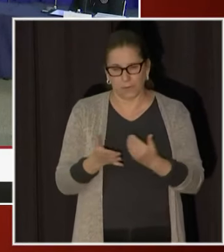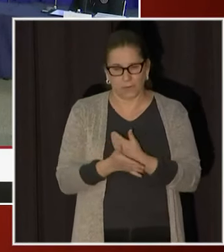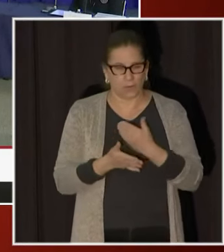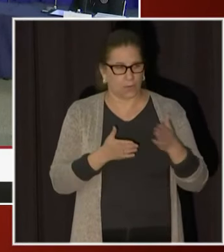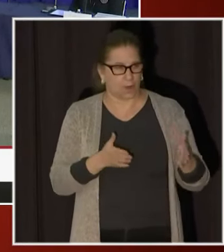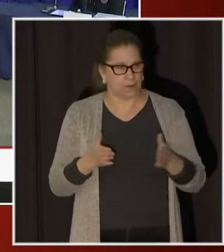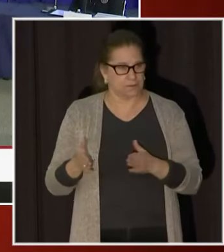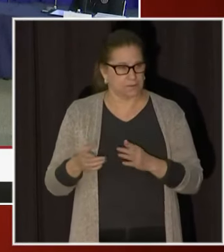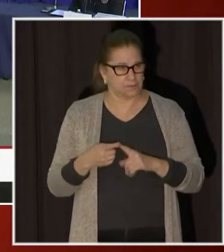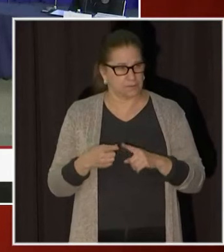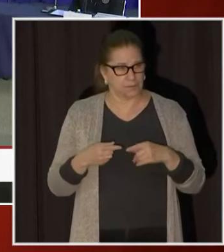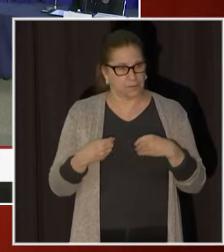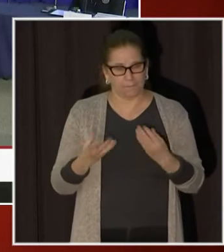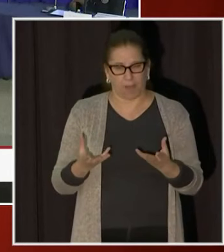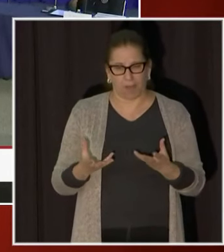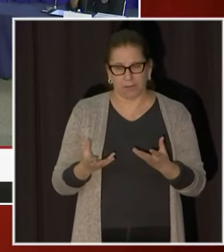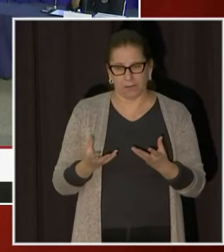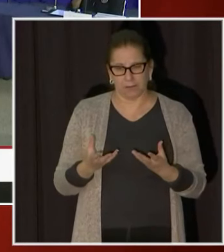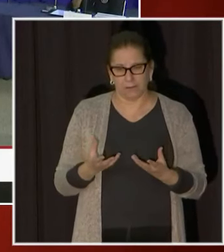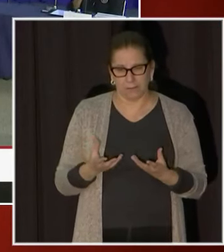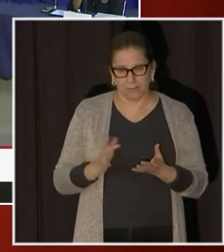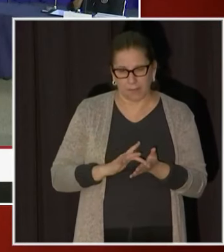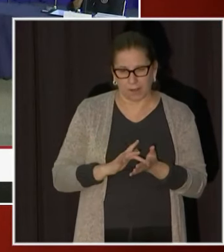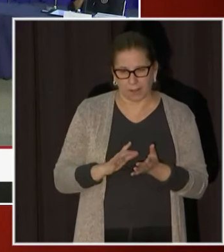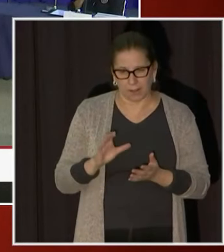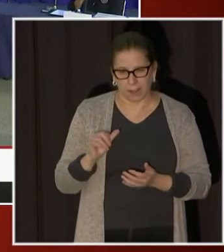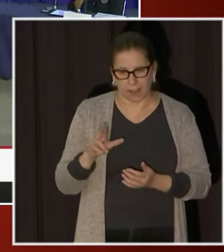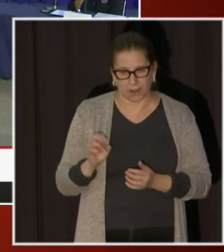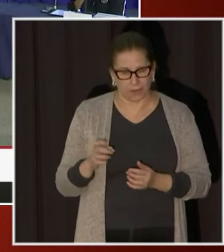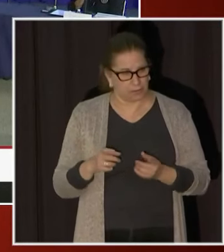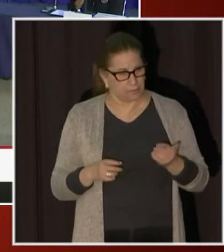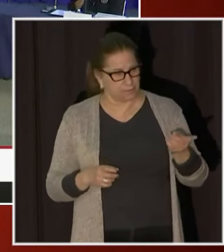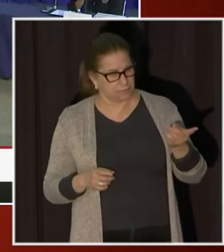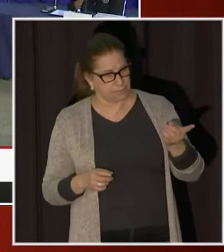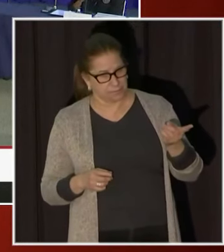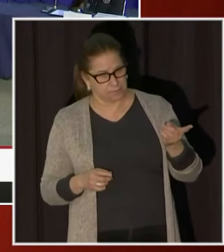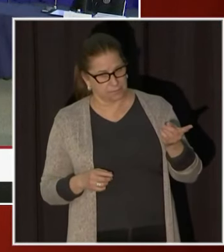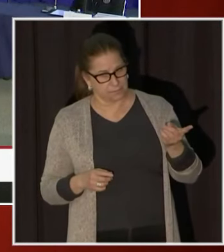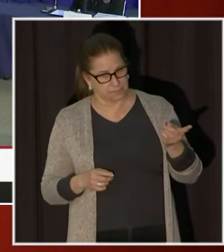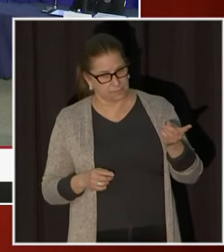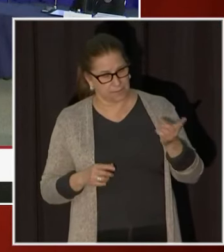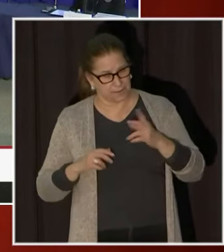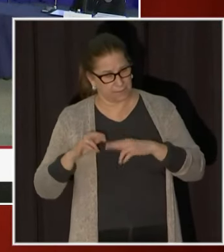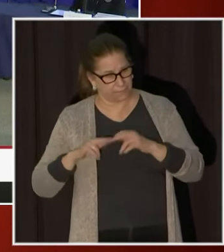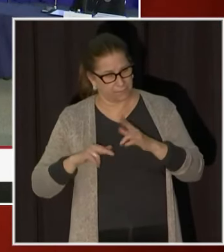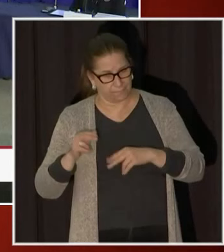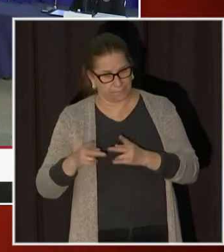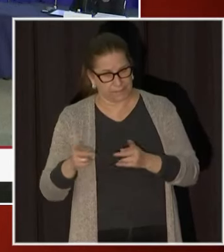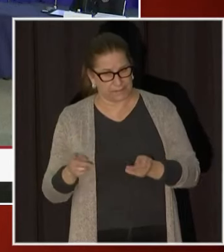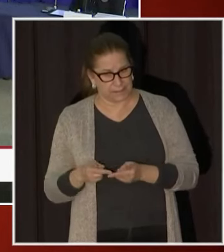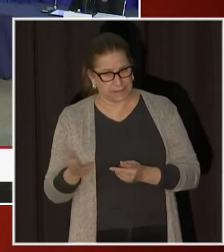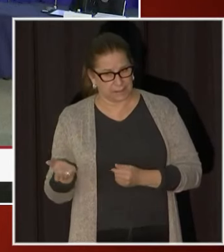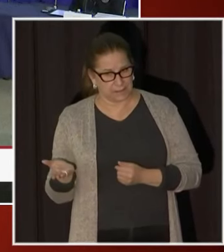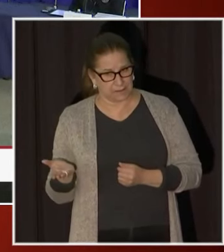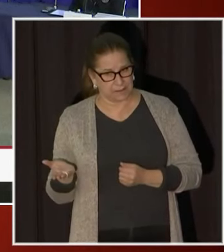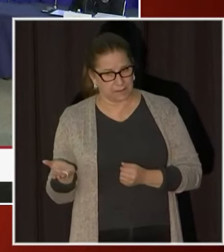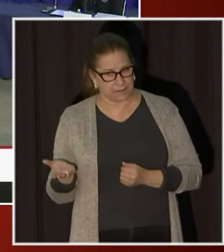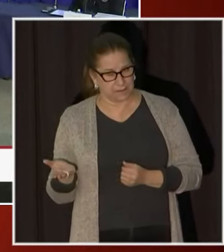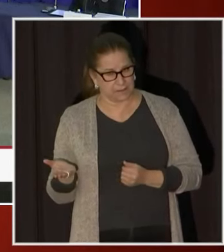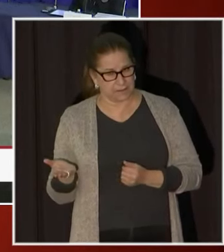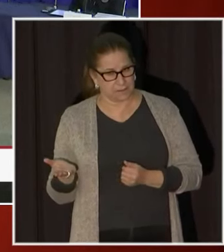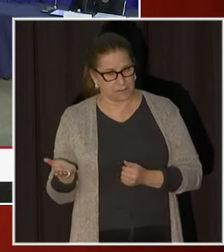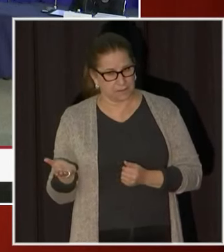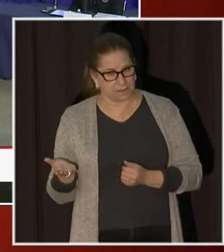In this sheet that we were given, it says, note, facilities have transitioned into reporting through EM resource. The team